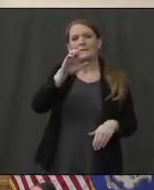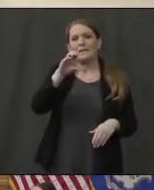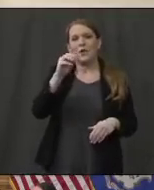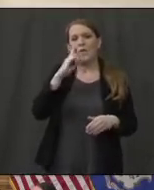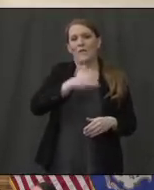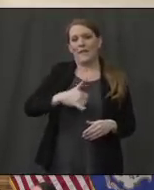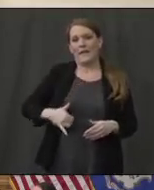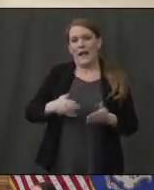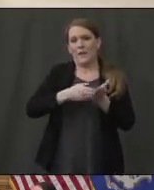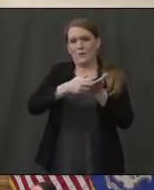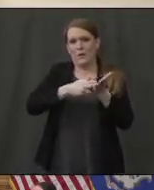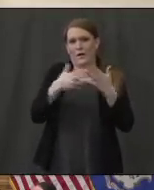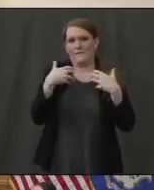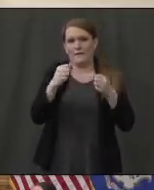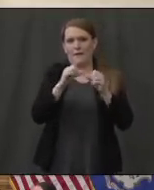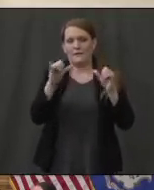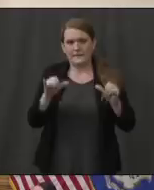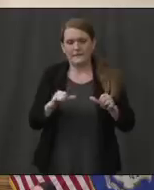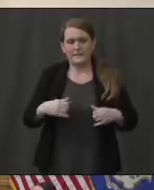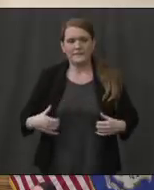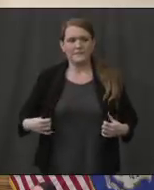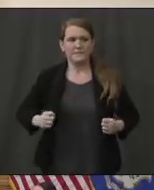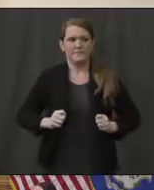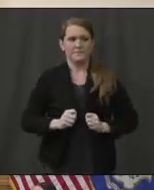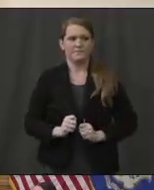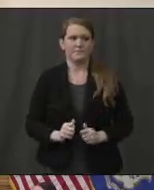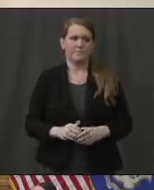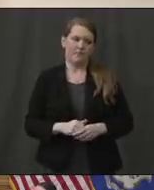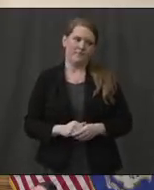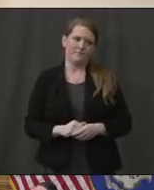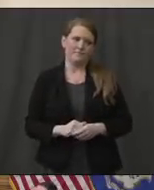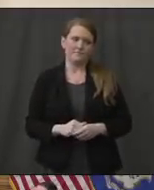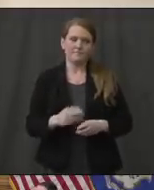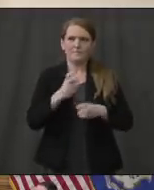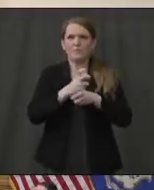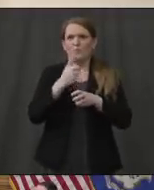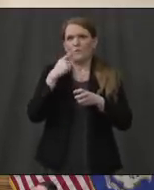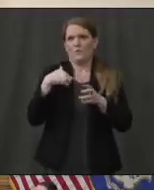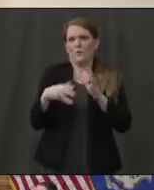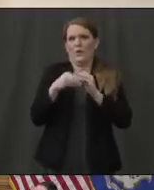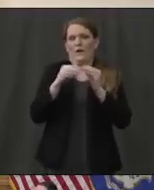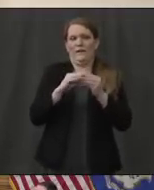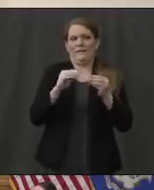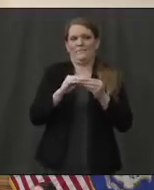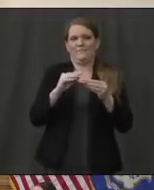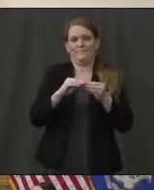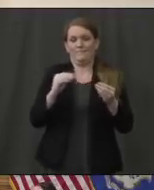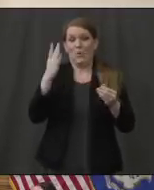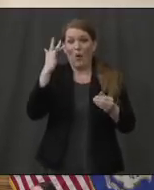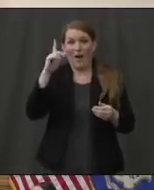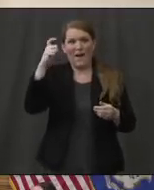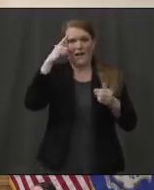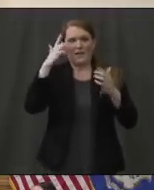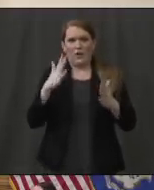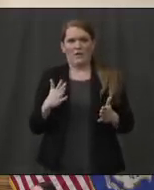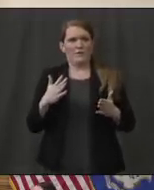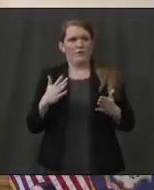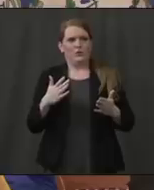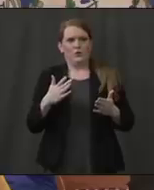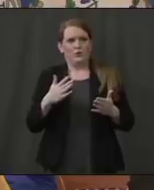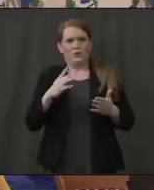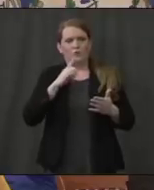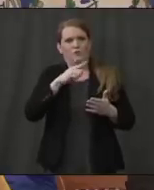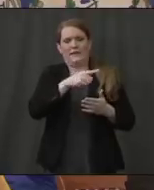and it's hard to add a lot. The governor has been terrific contacting us way